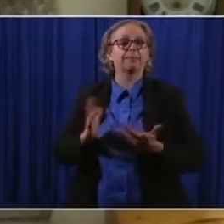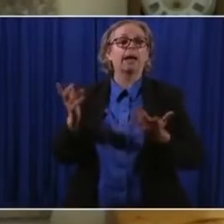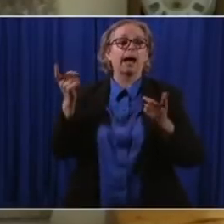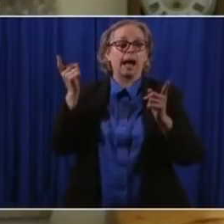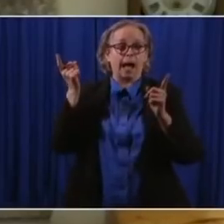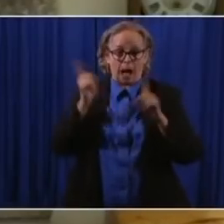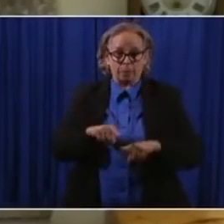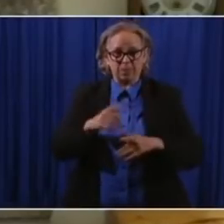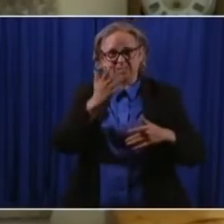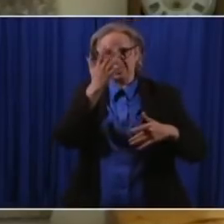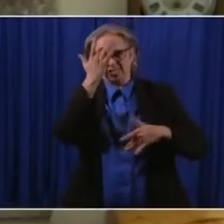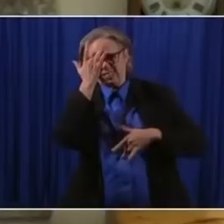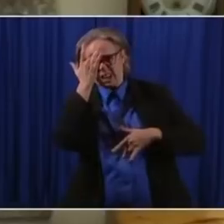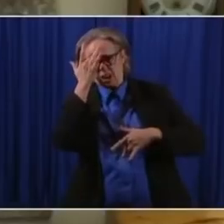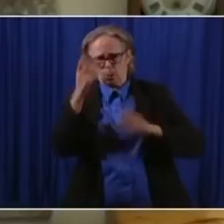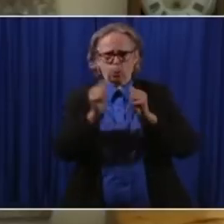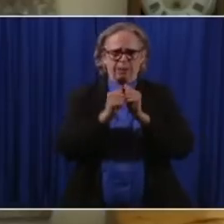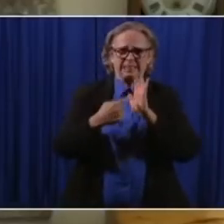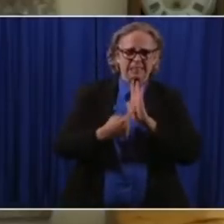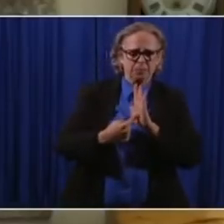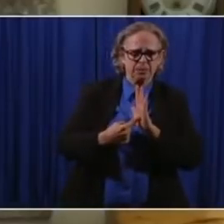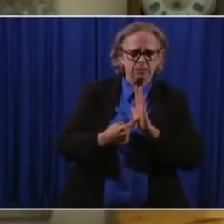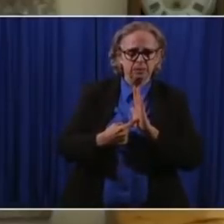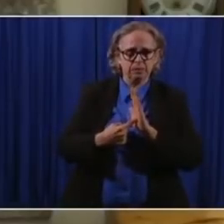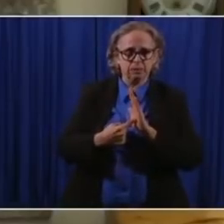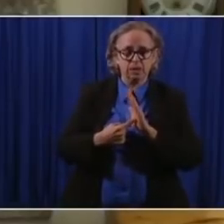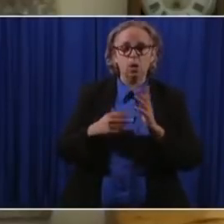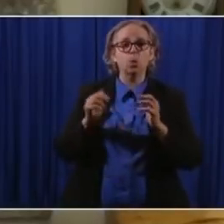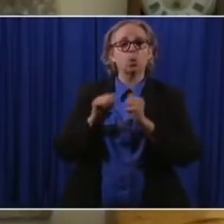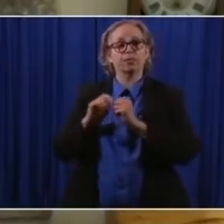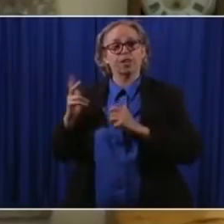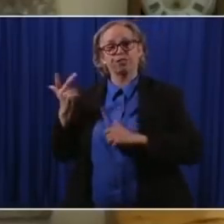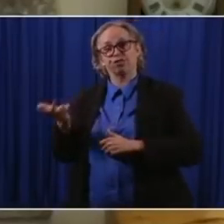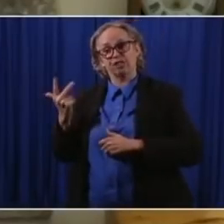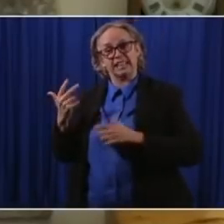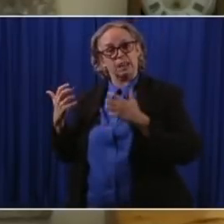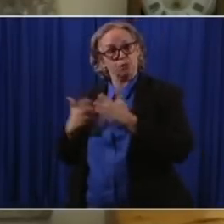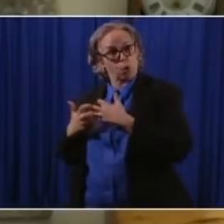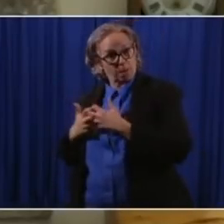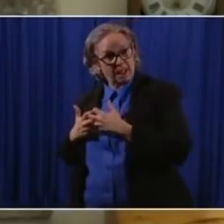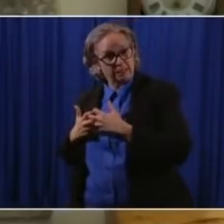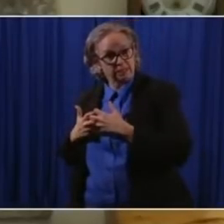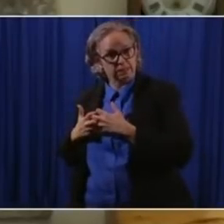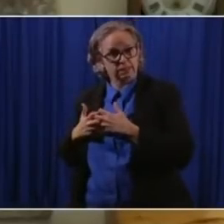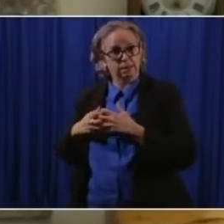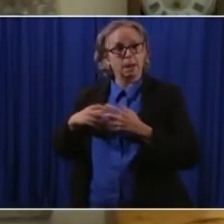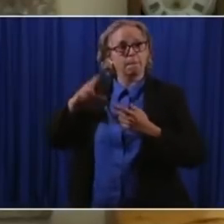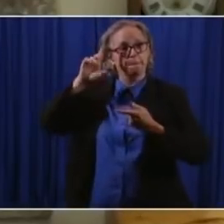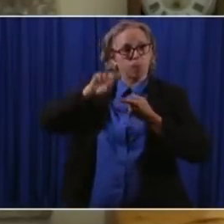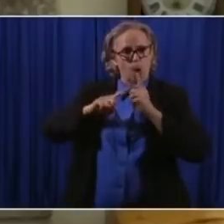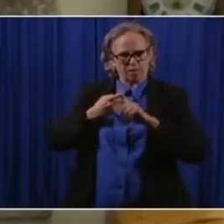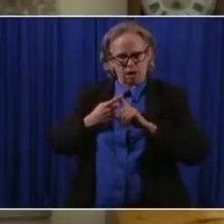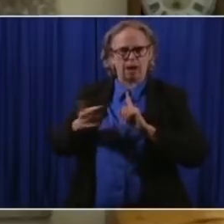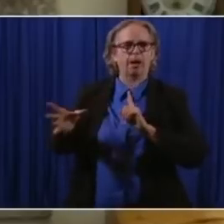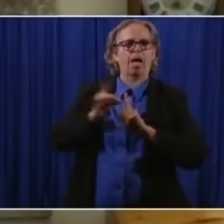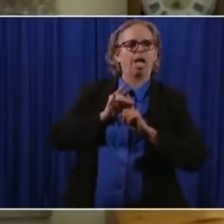roommates. Boyfriend also tested positive. So this is just not a good situation.